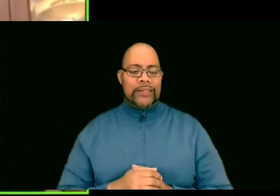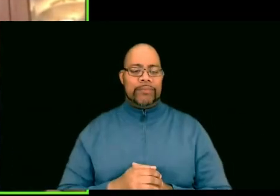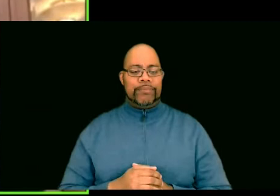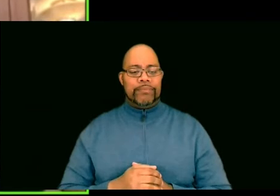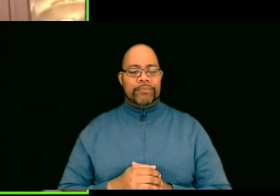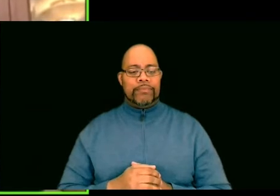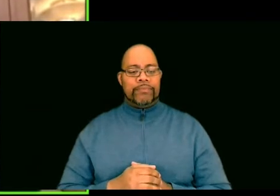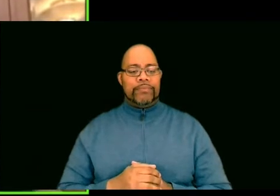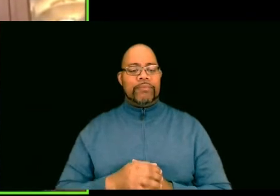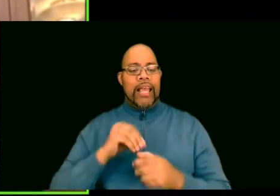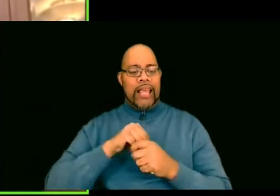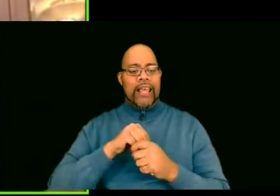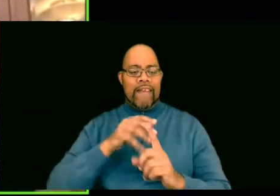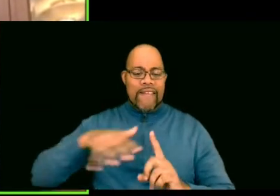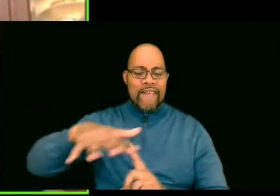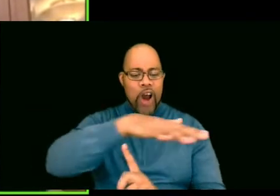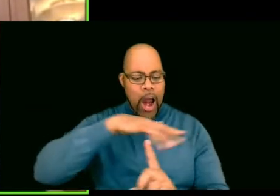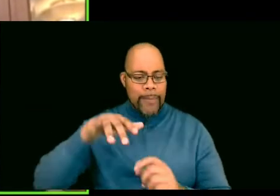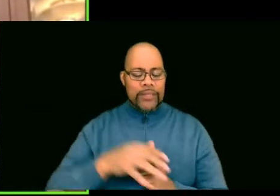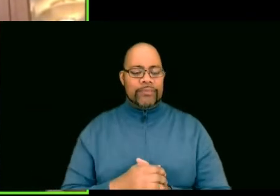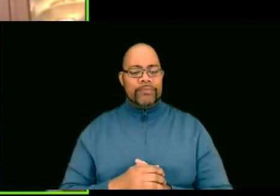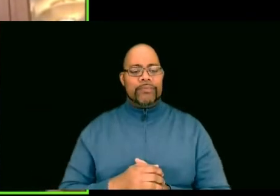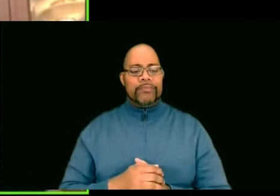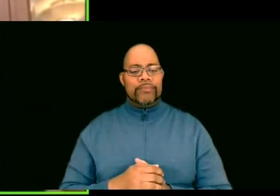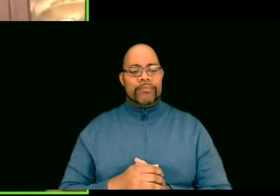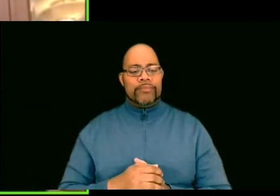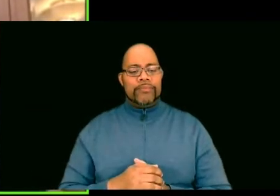sciences, in the environment,